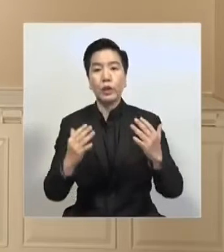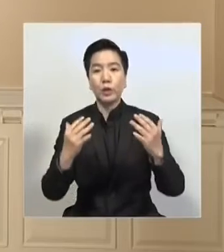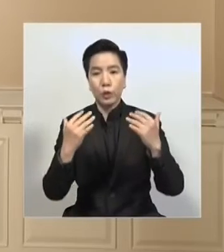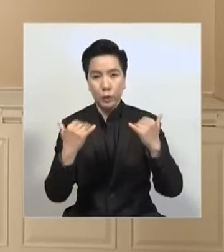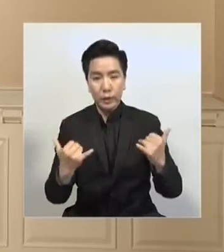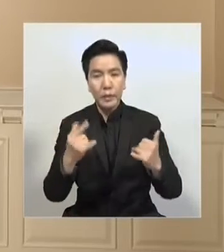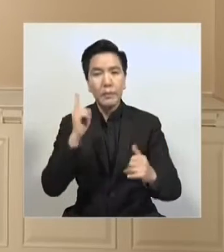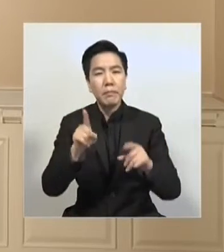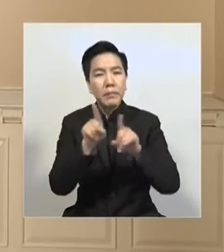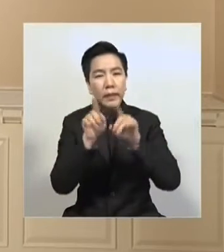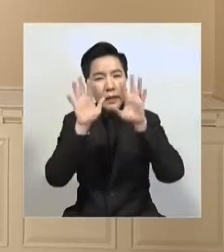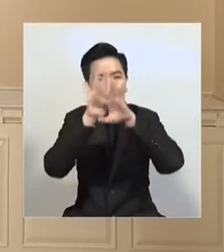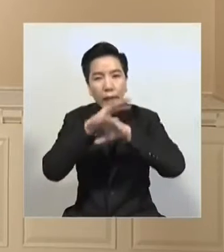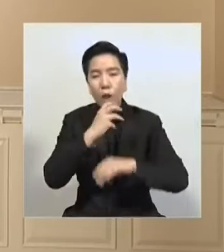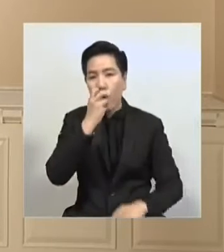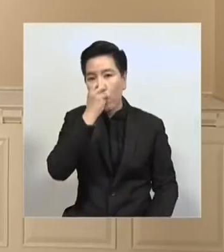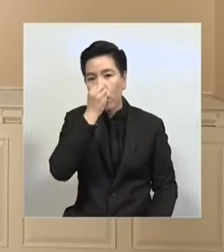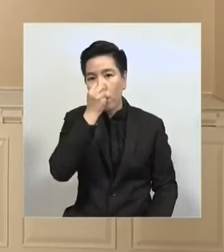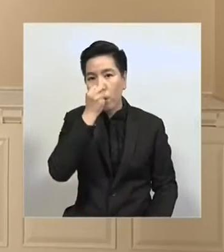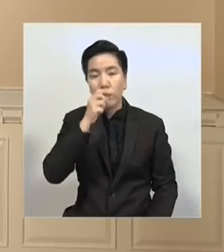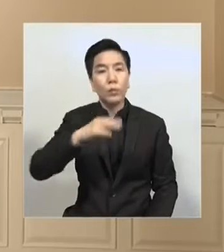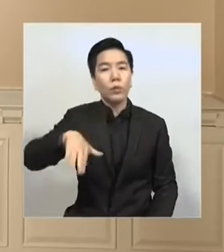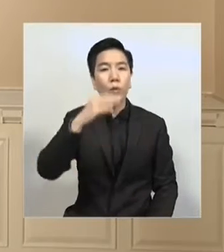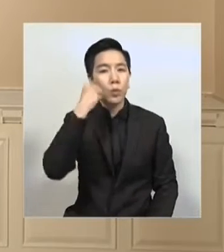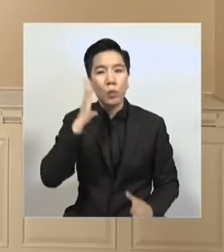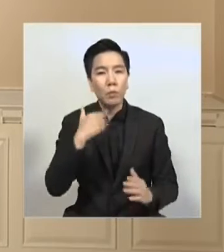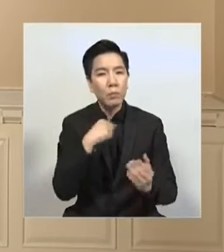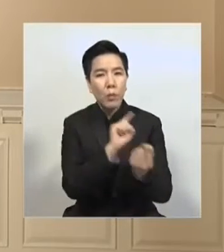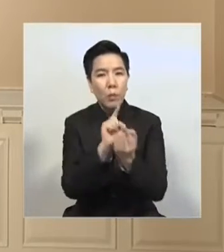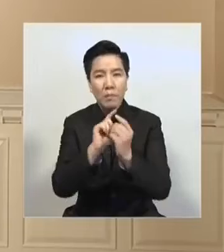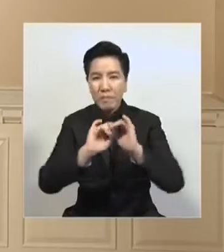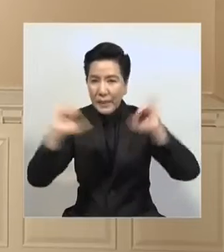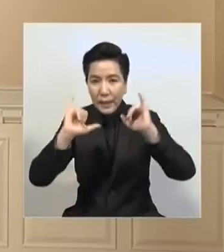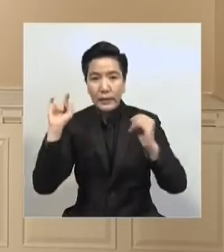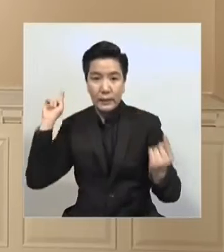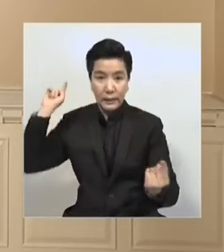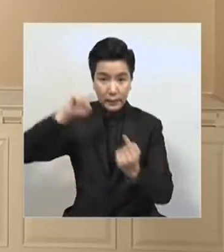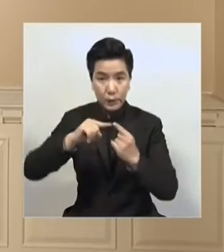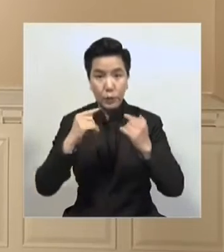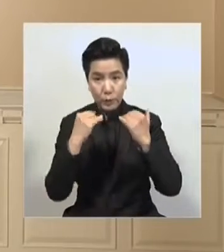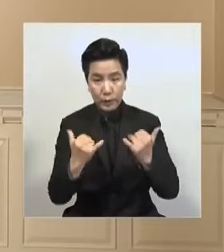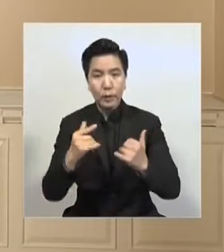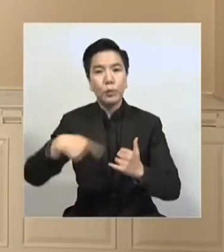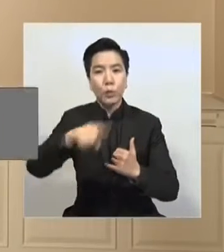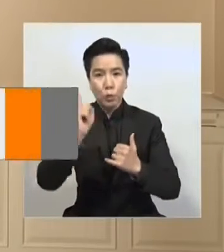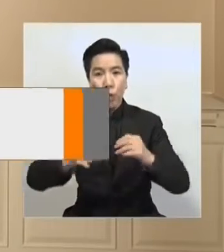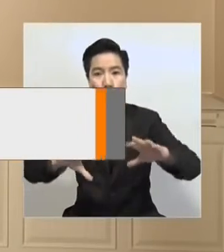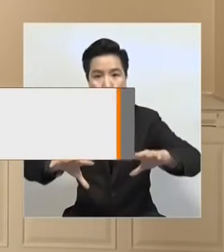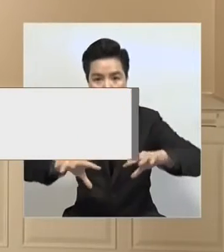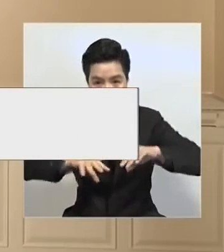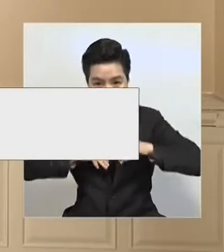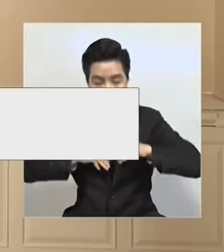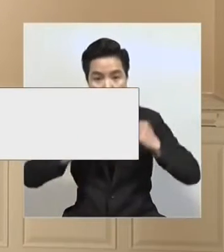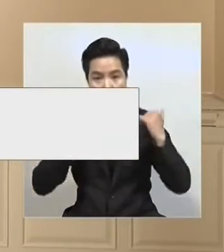message. I think he made it very clear that the country is now in grave danger. And he painted a very